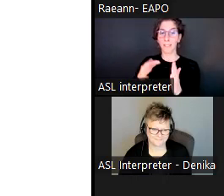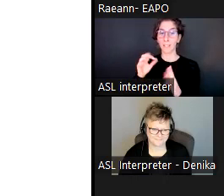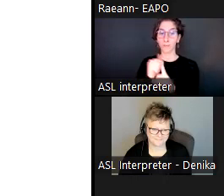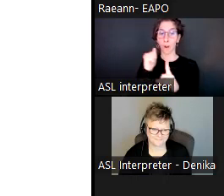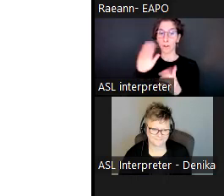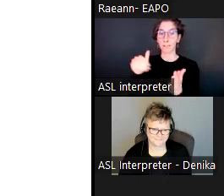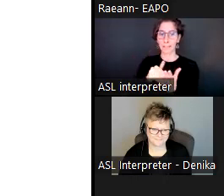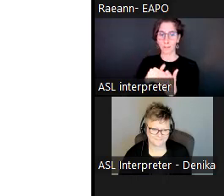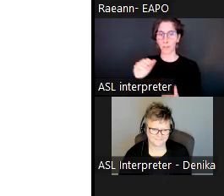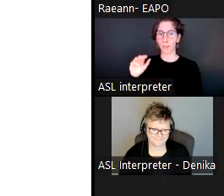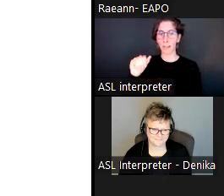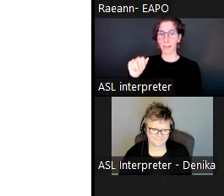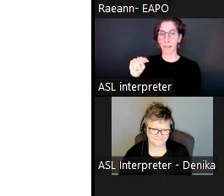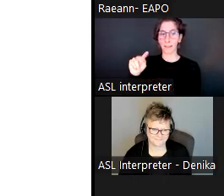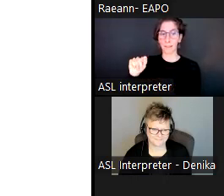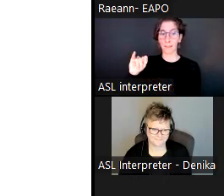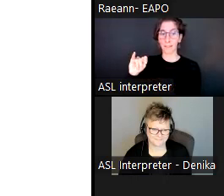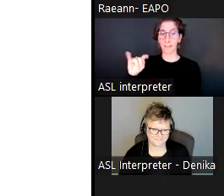antifraudcenter.ca.